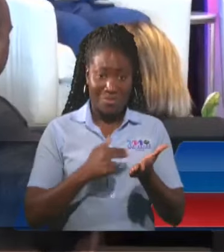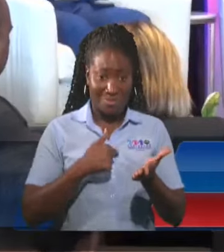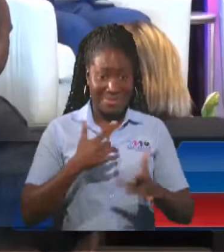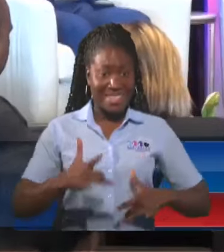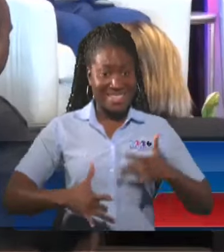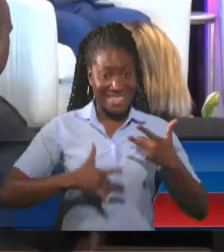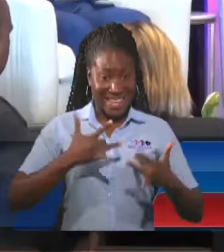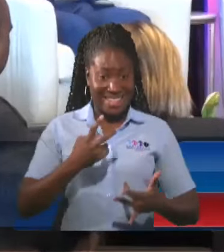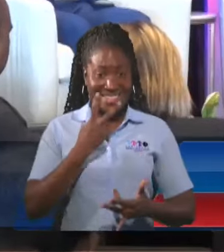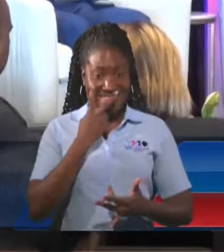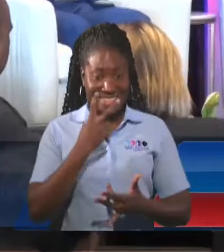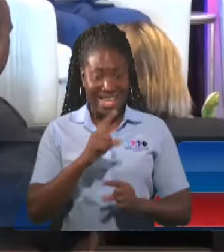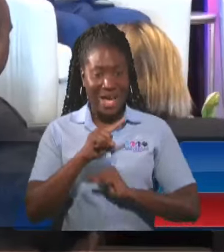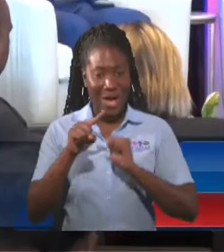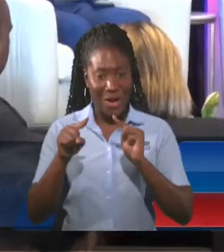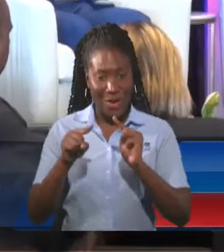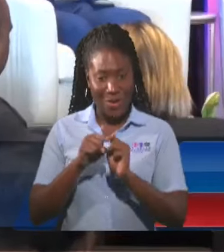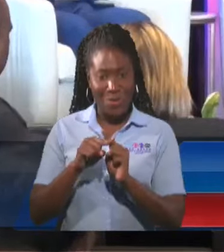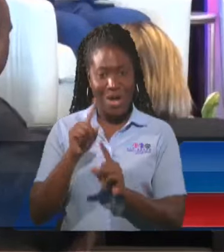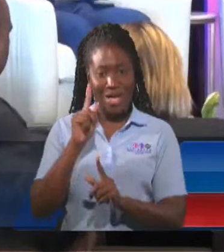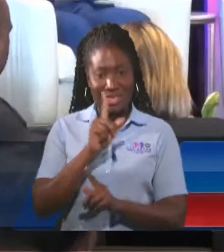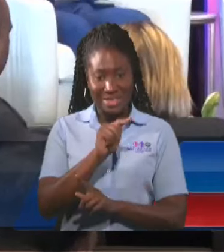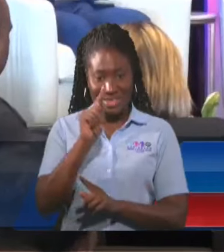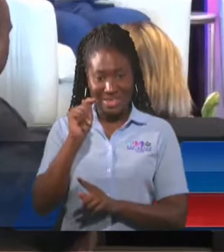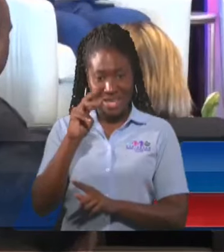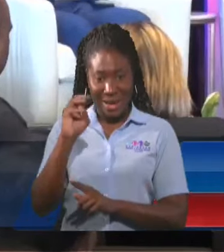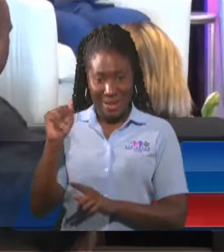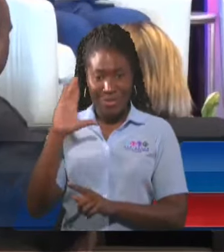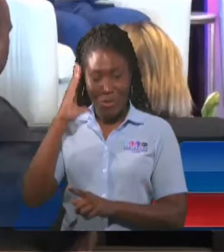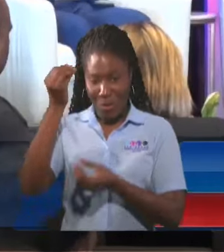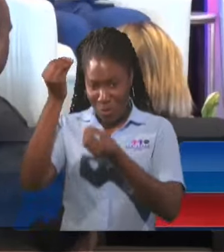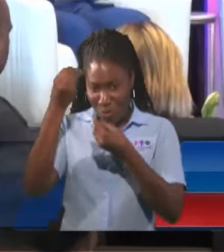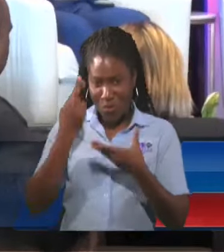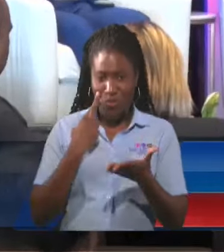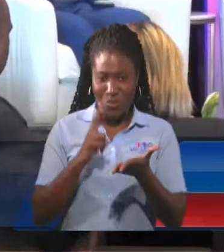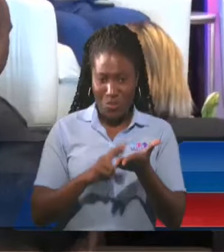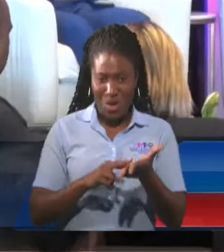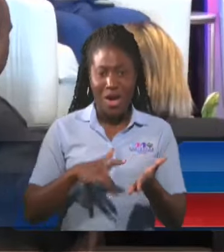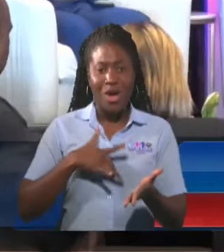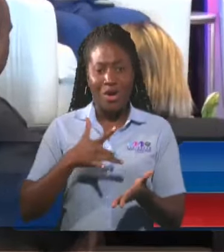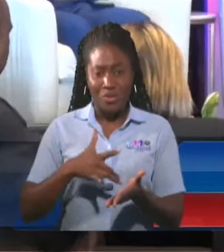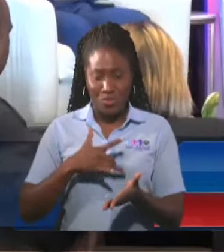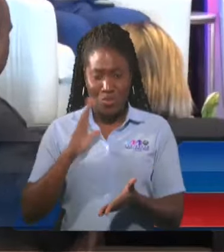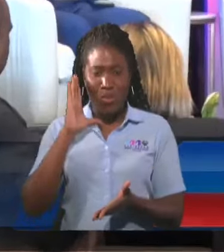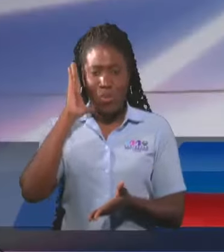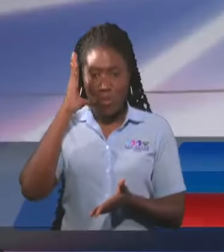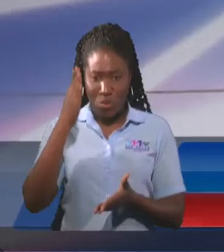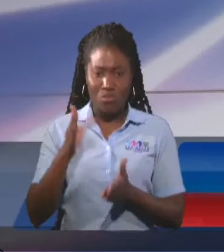see when TTME will launch their figures, it looks like we will be closing that gap.